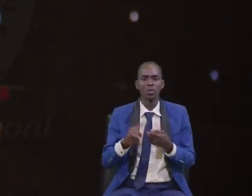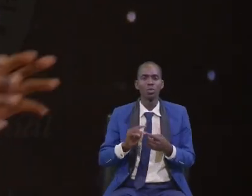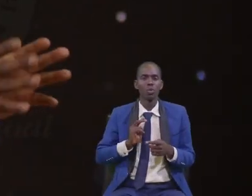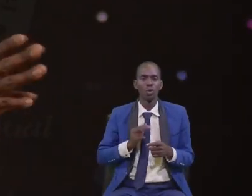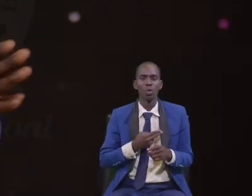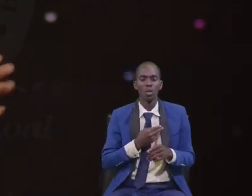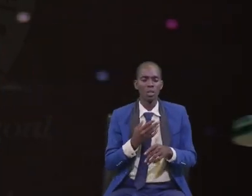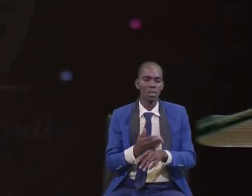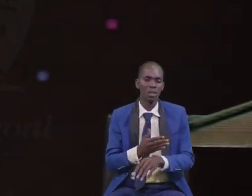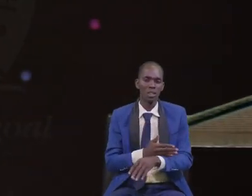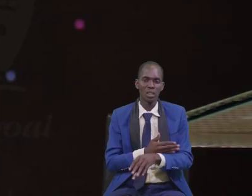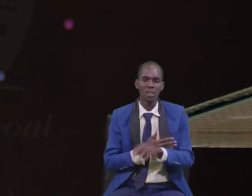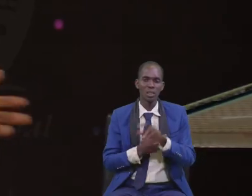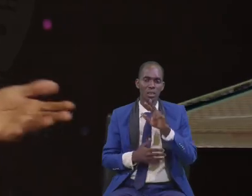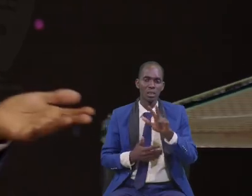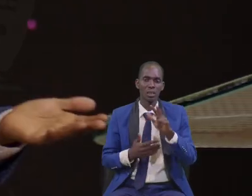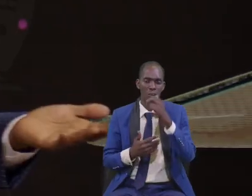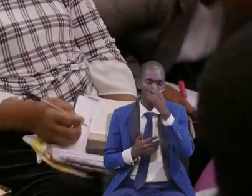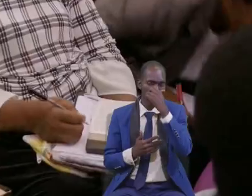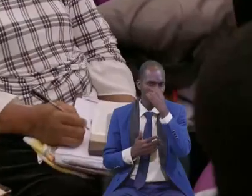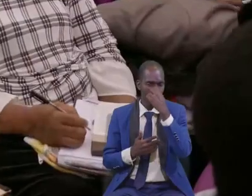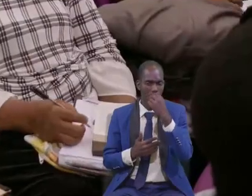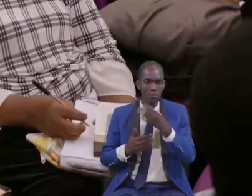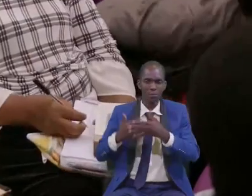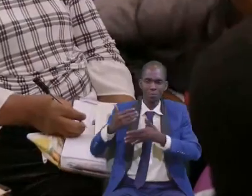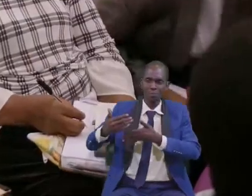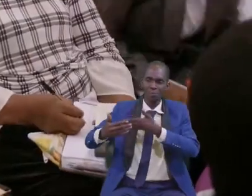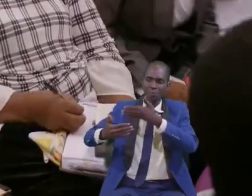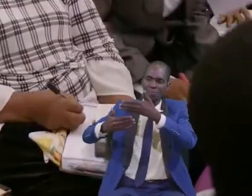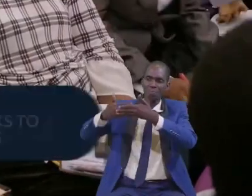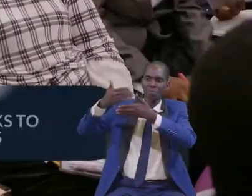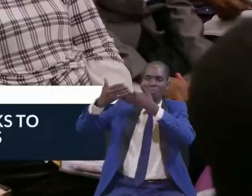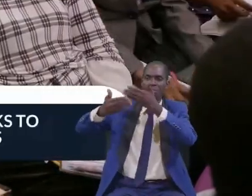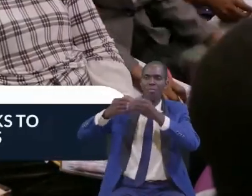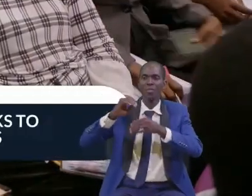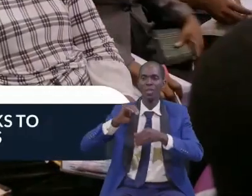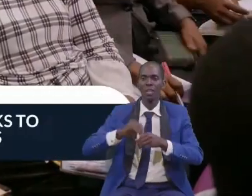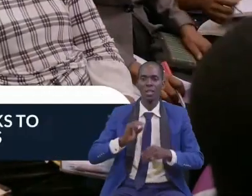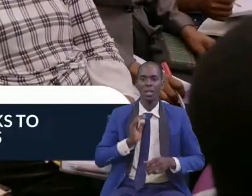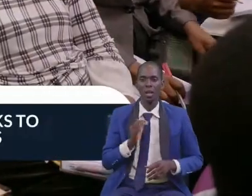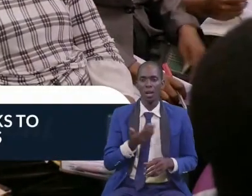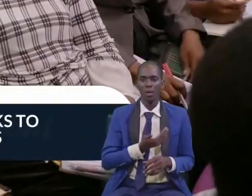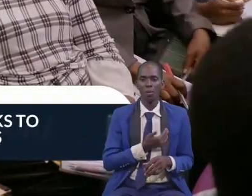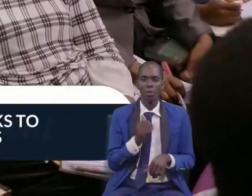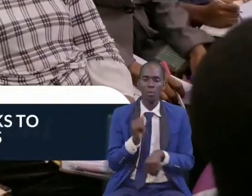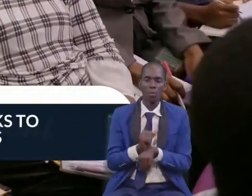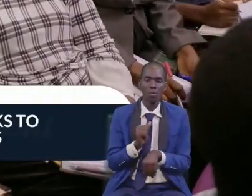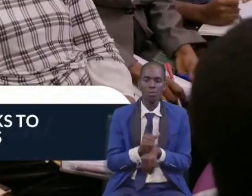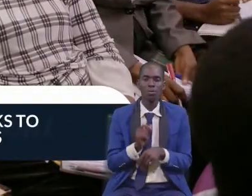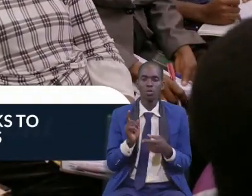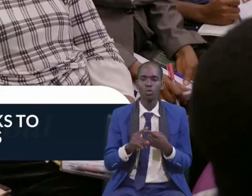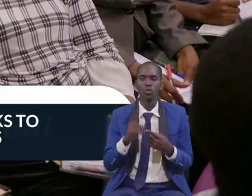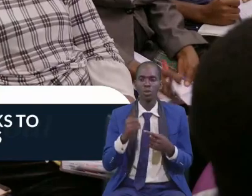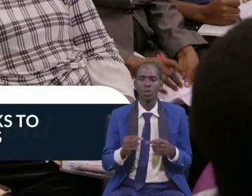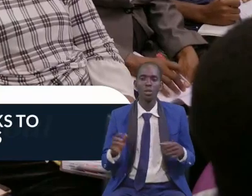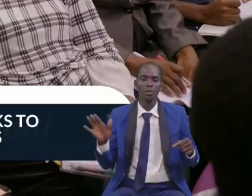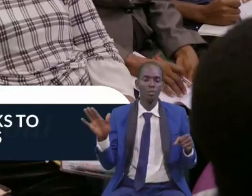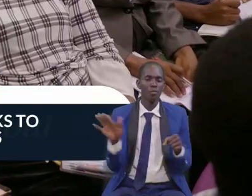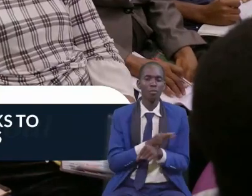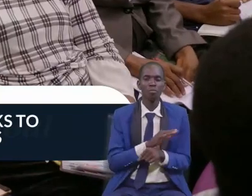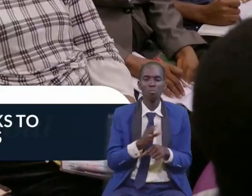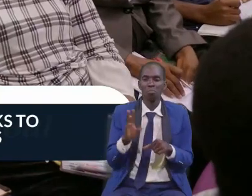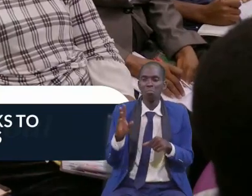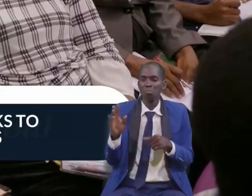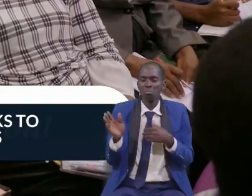here. Number 3, we're looking at progressing in our tasks to the full